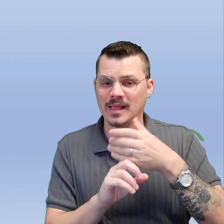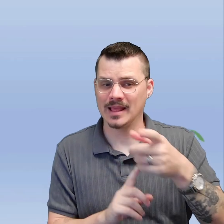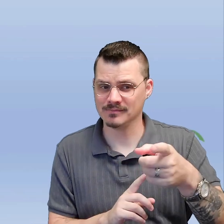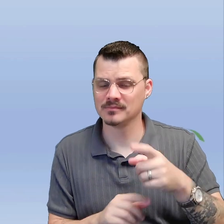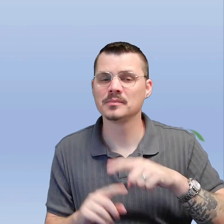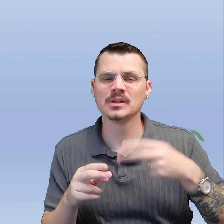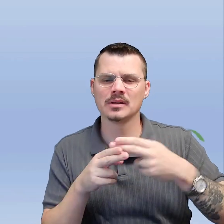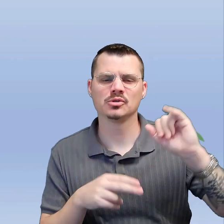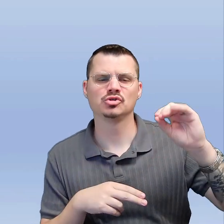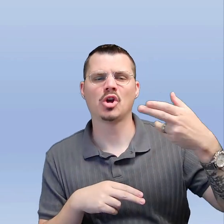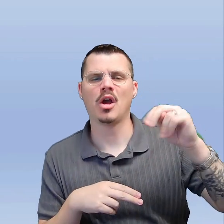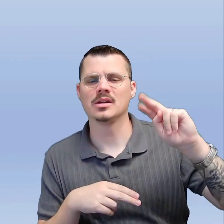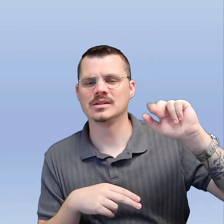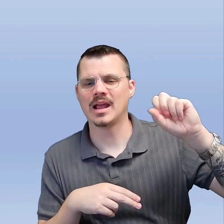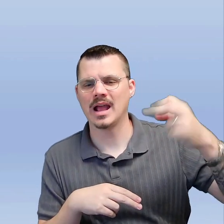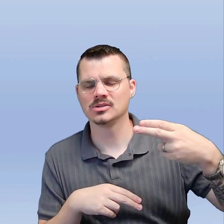John Nash,